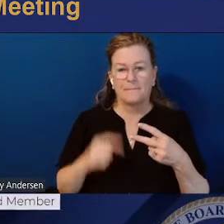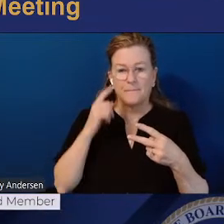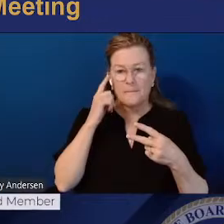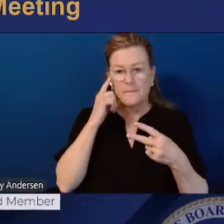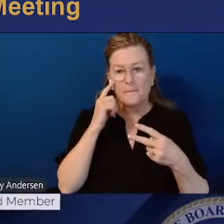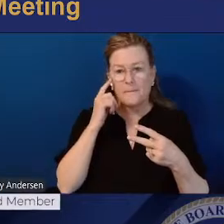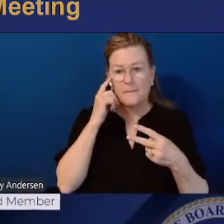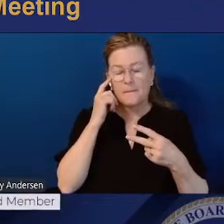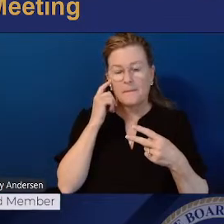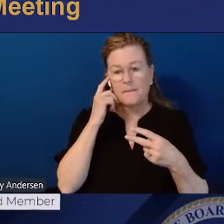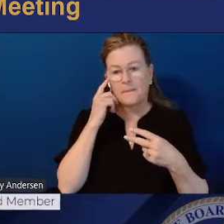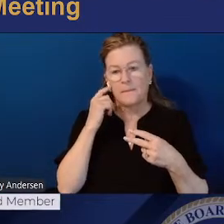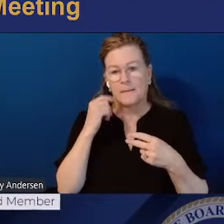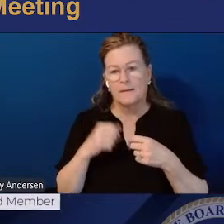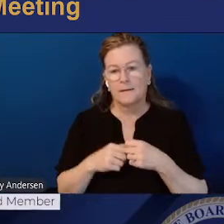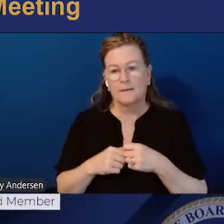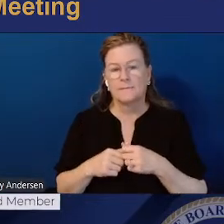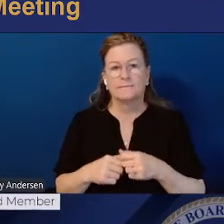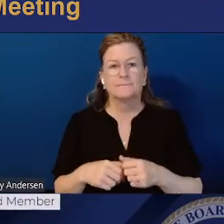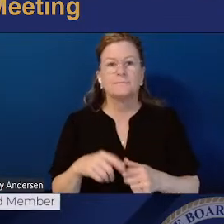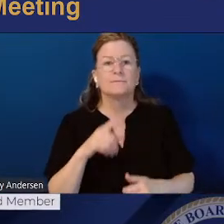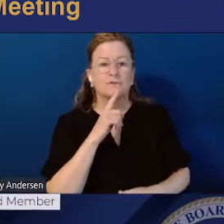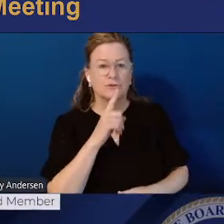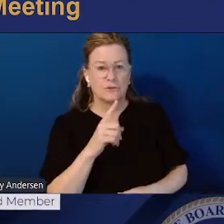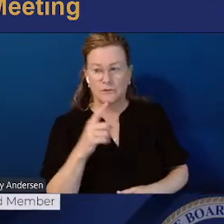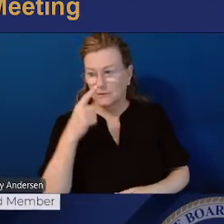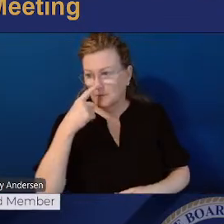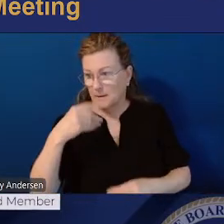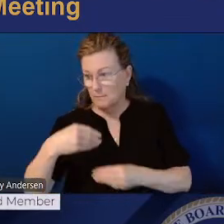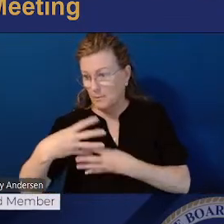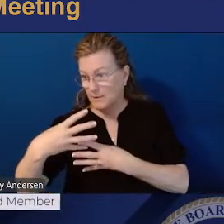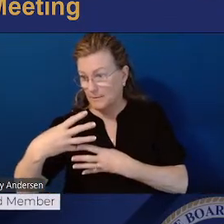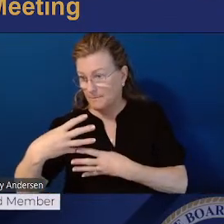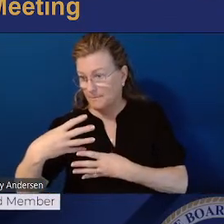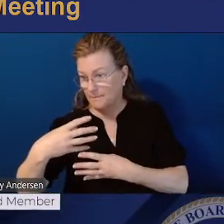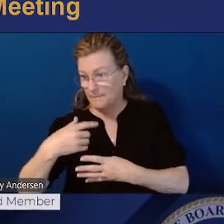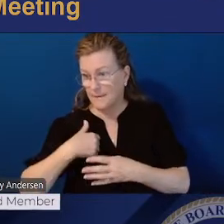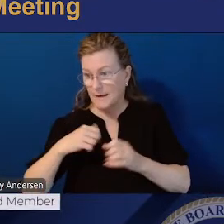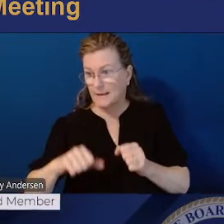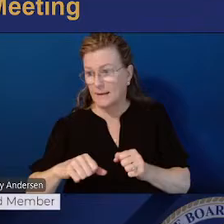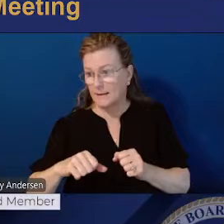approving? Sure. If someone will pull that up and I can.